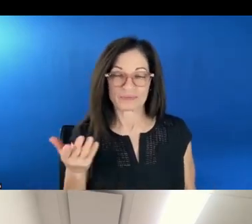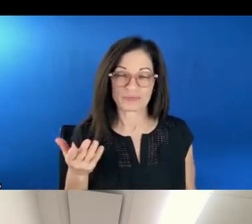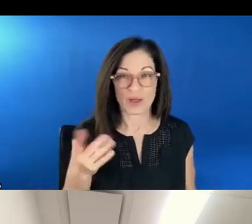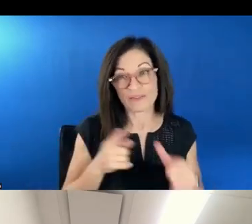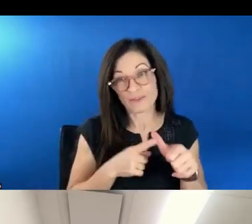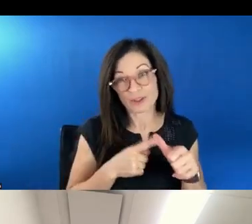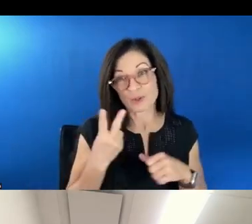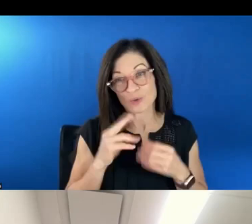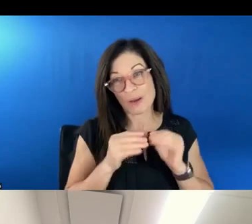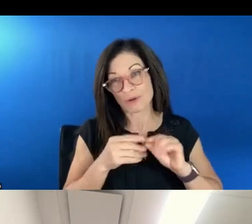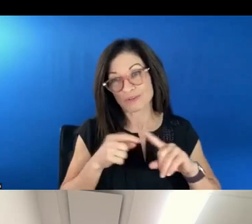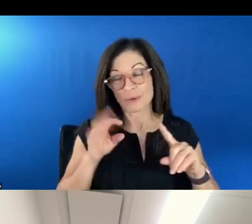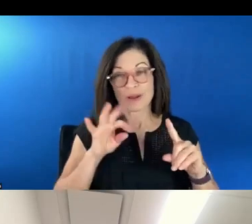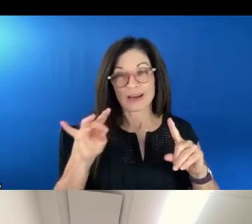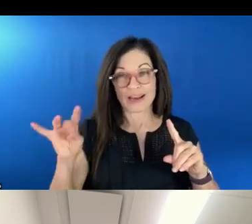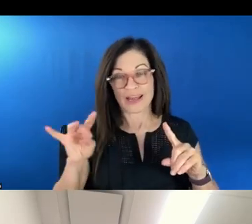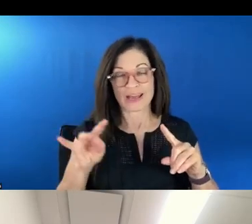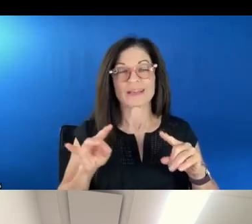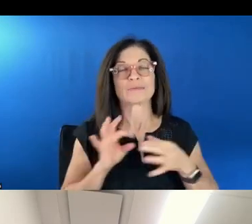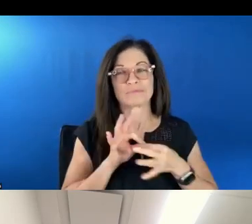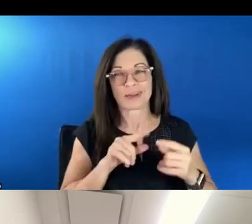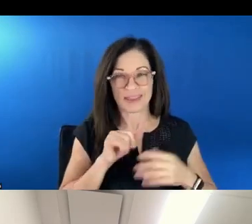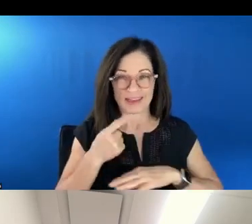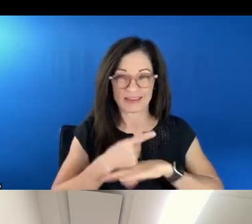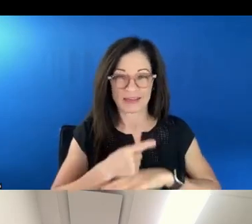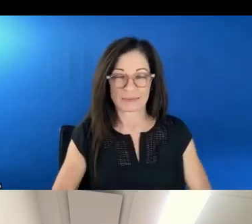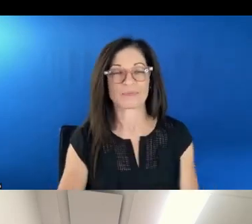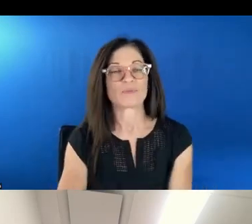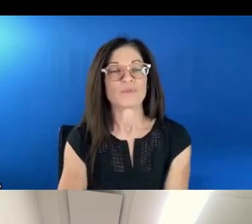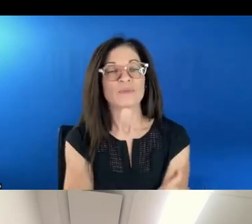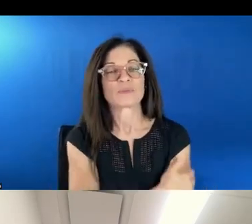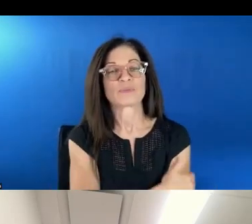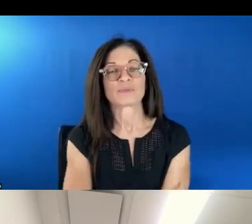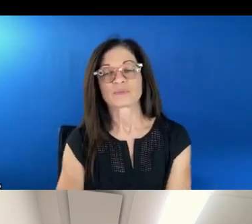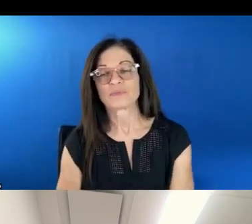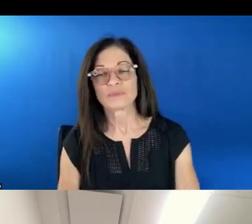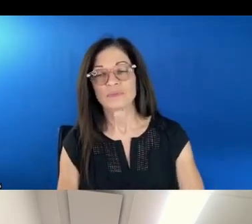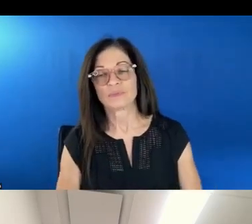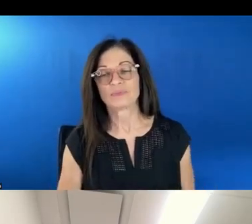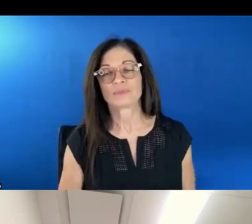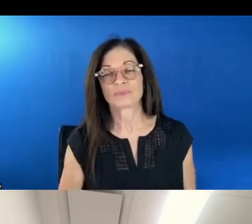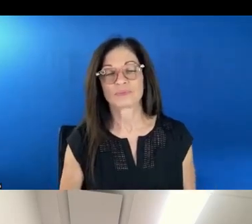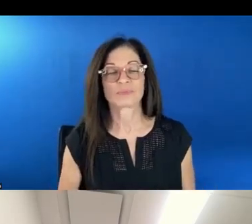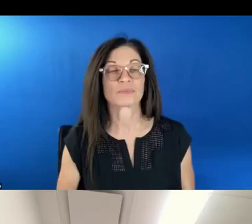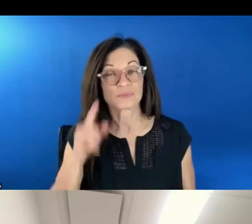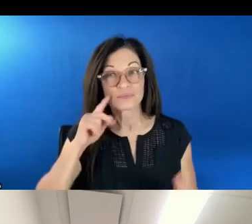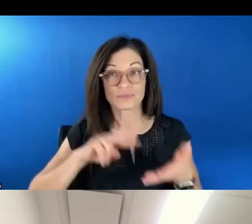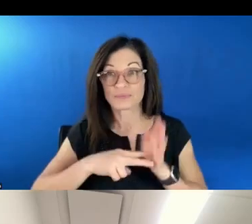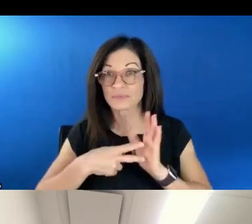of 988 aligning with that day. And the purpose is to create a positive